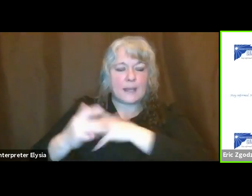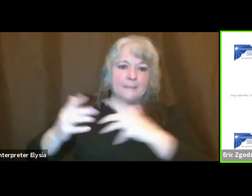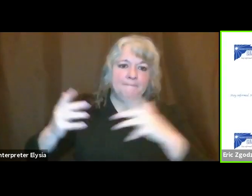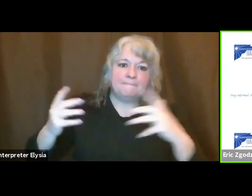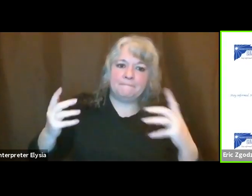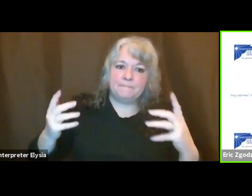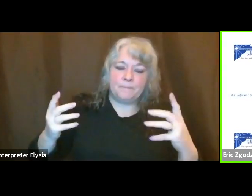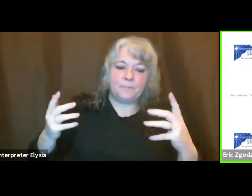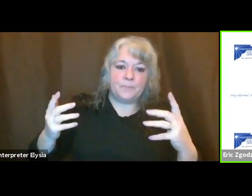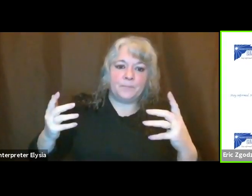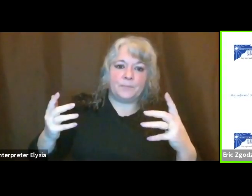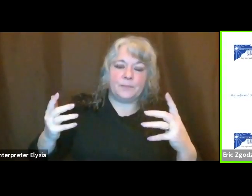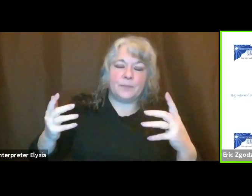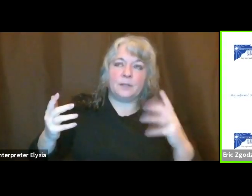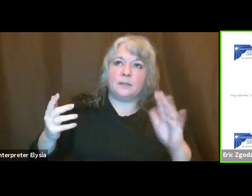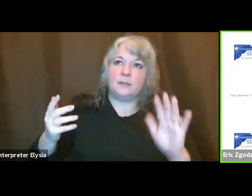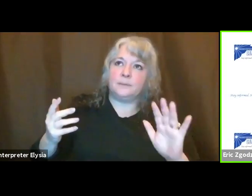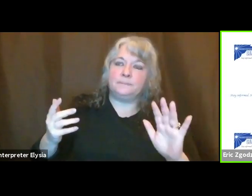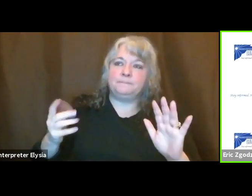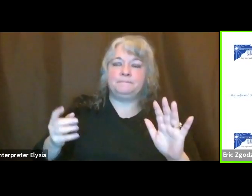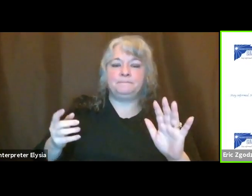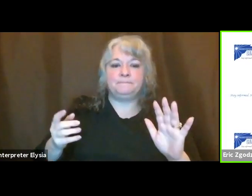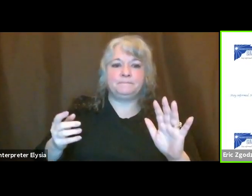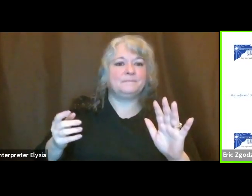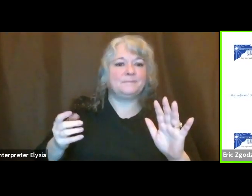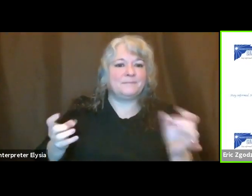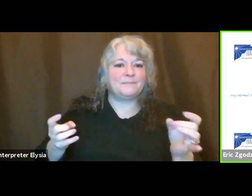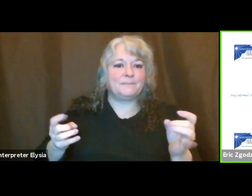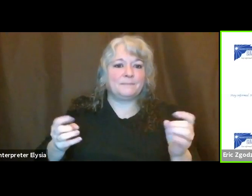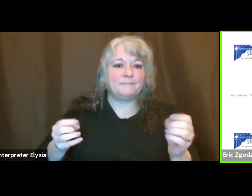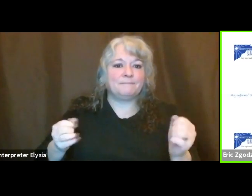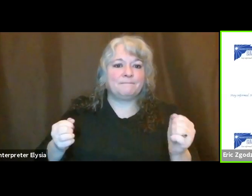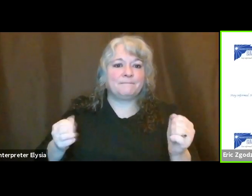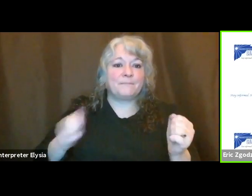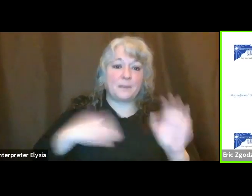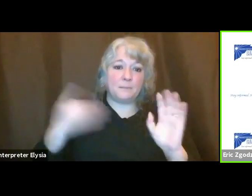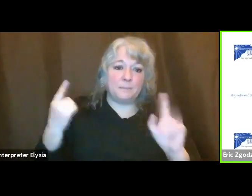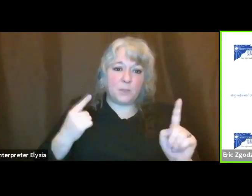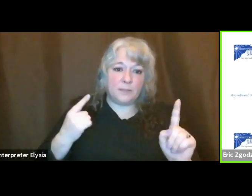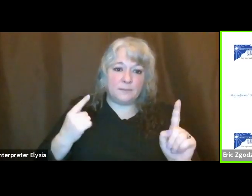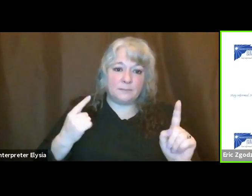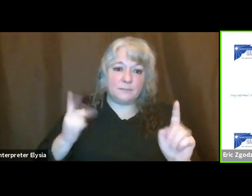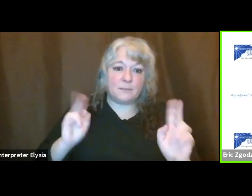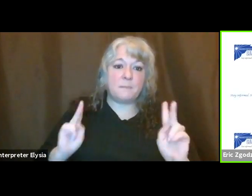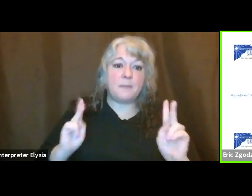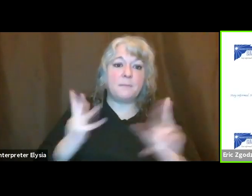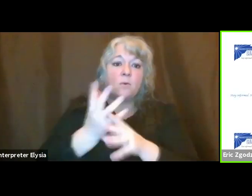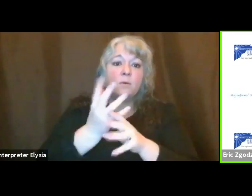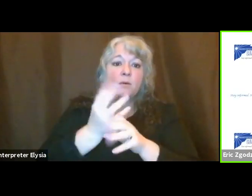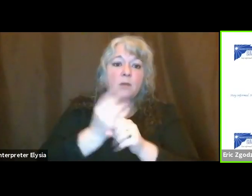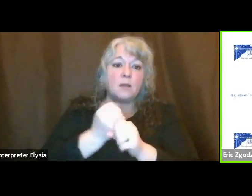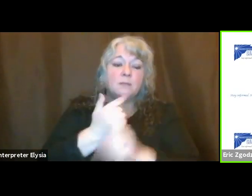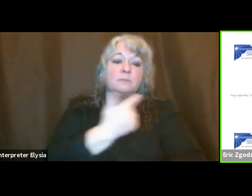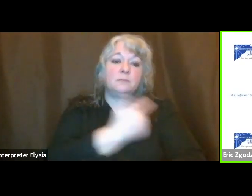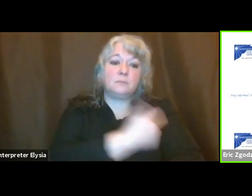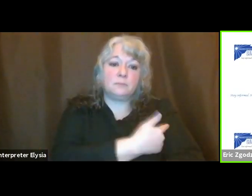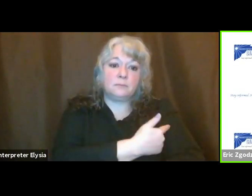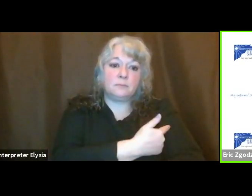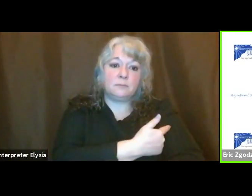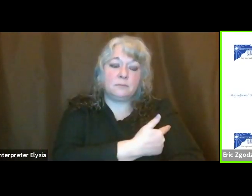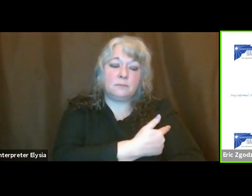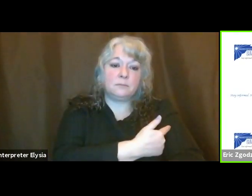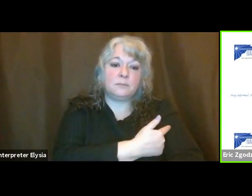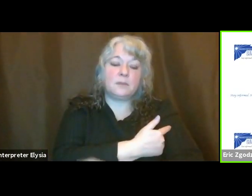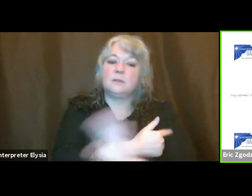I hate to say this, but again, we got people vaccinated, and I know I don't want to hear that in the sense that somebody might have jumped the